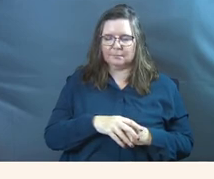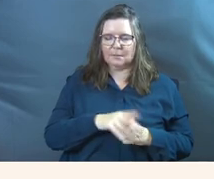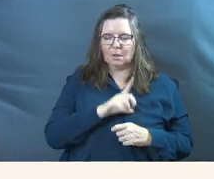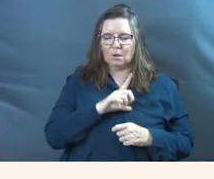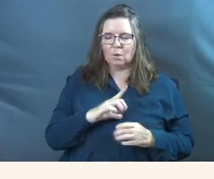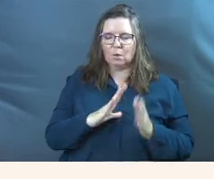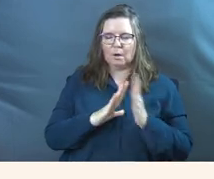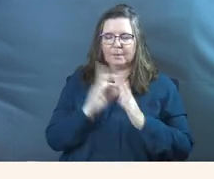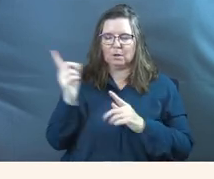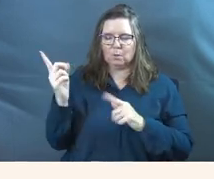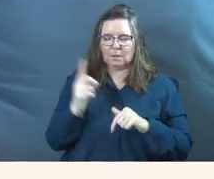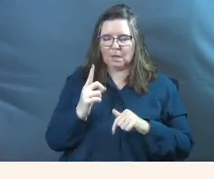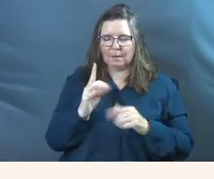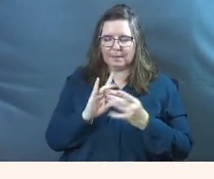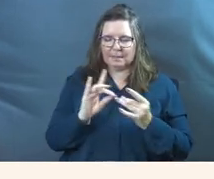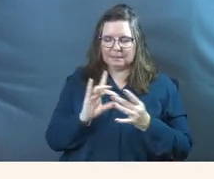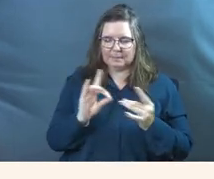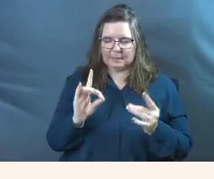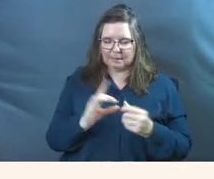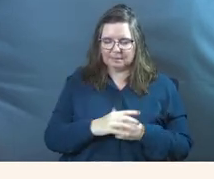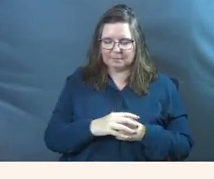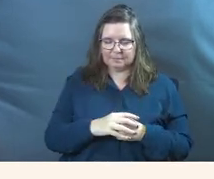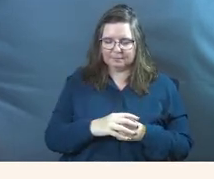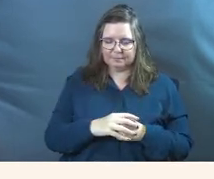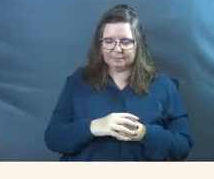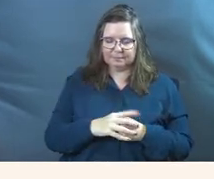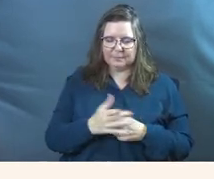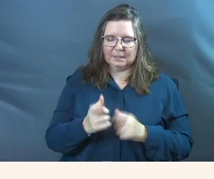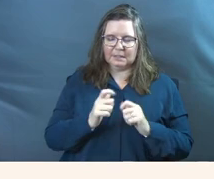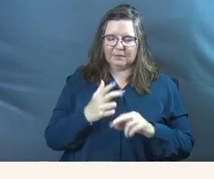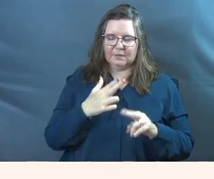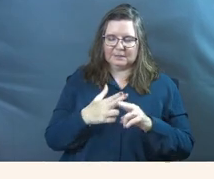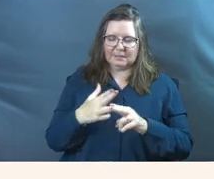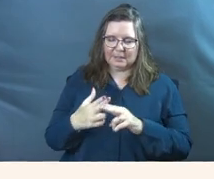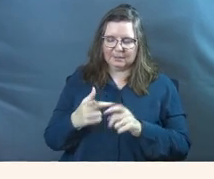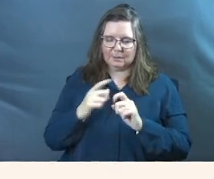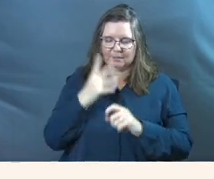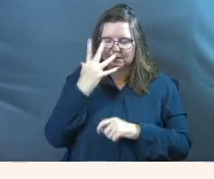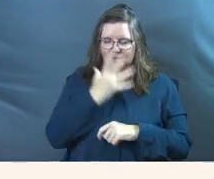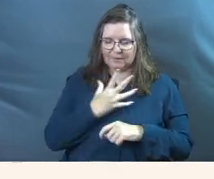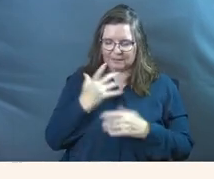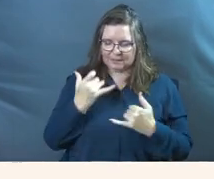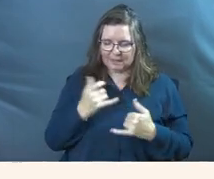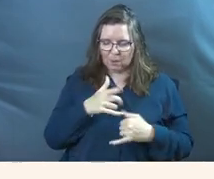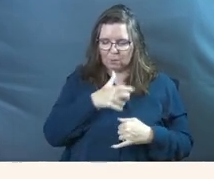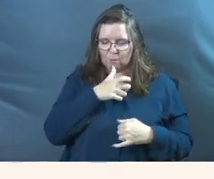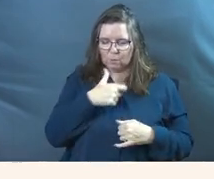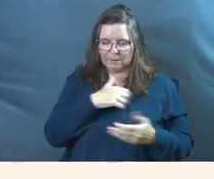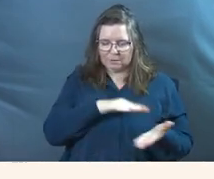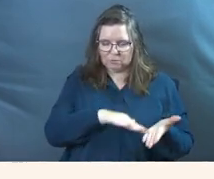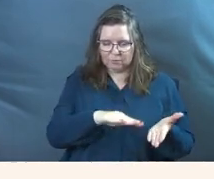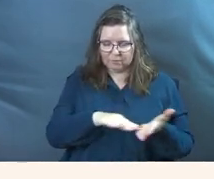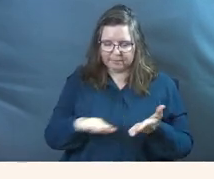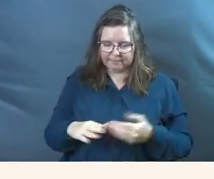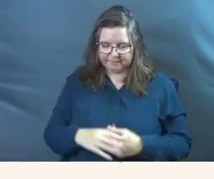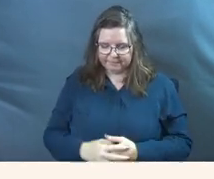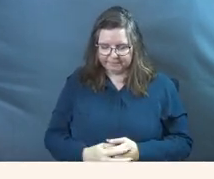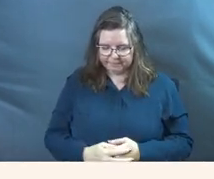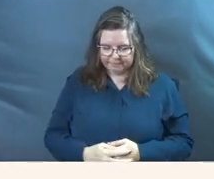But Lord, I pray that you would come and speak. Give us the names. Give us the faces right now.